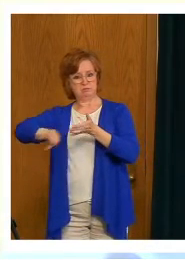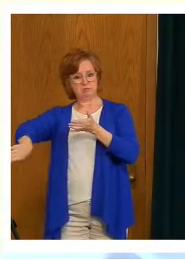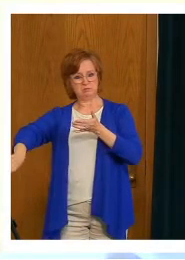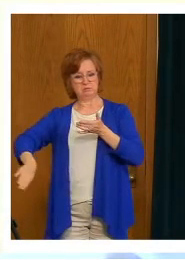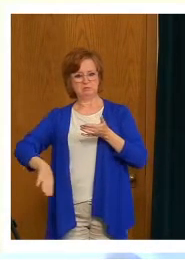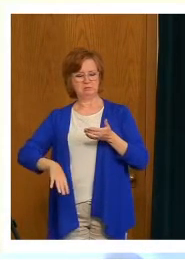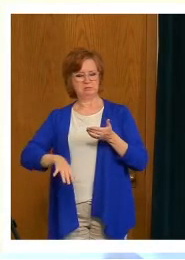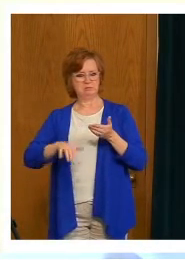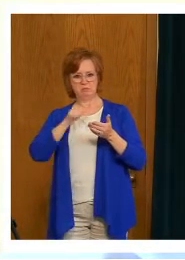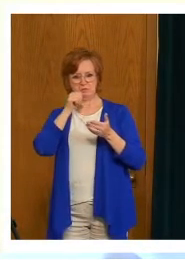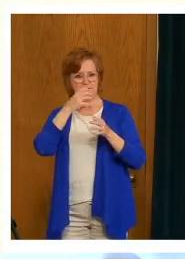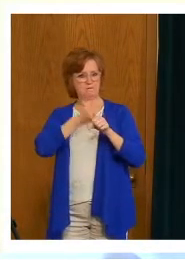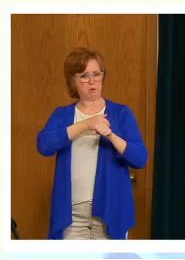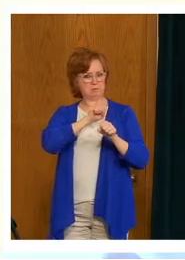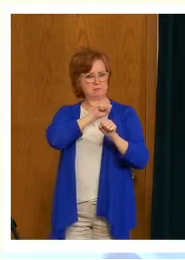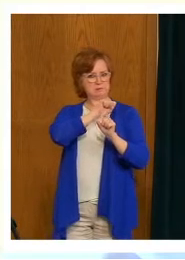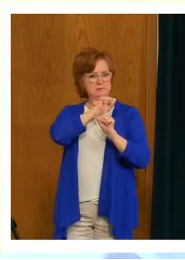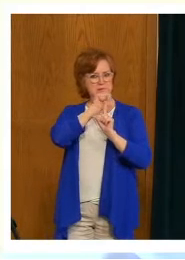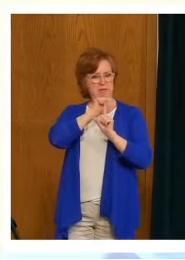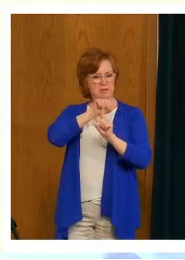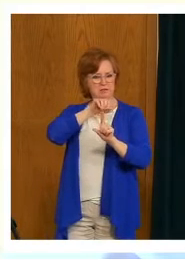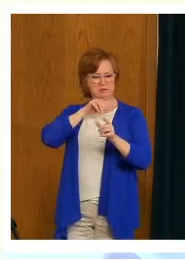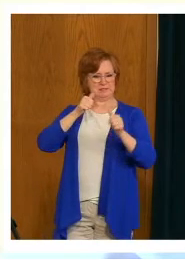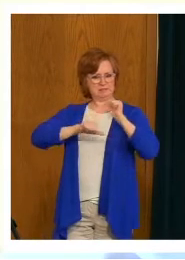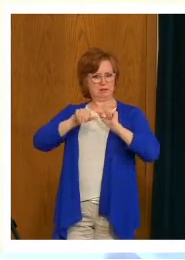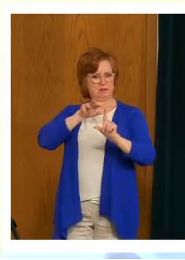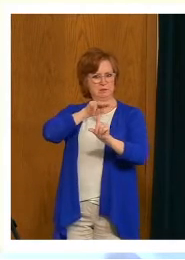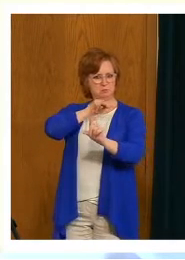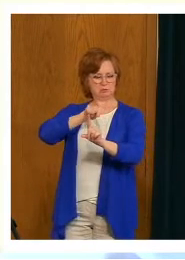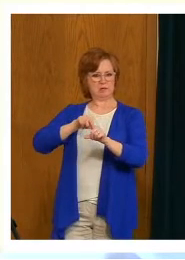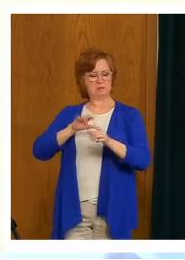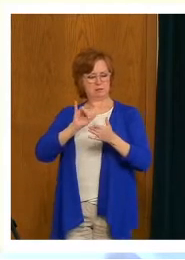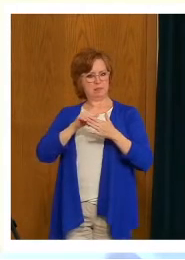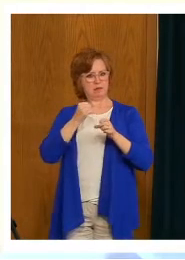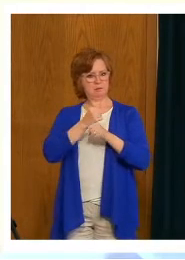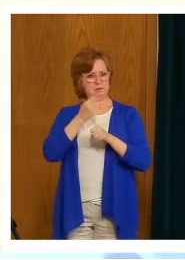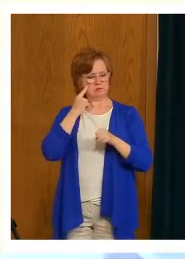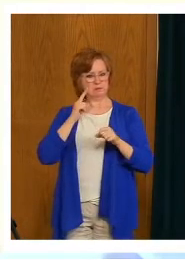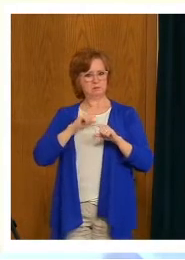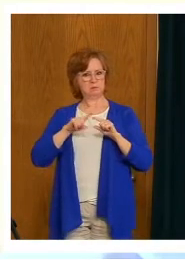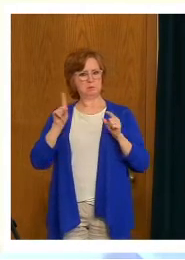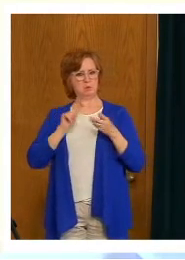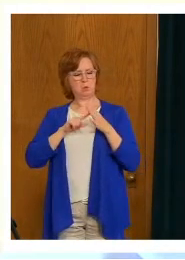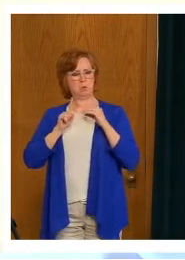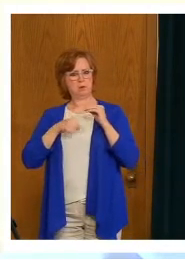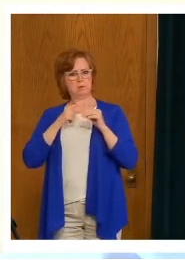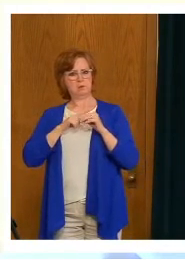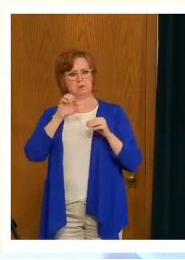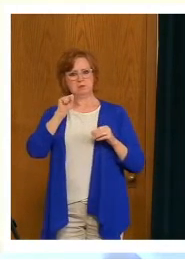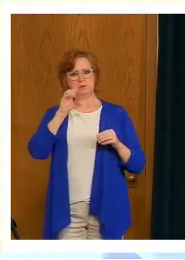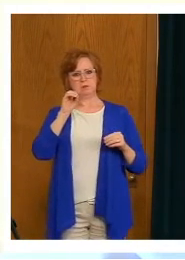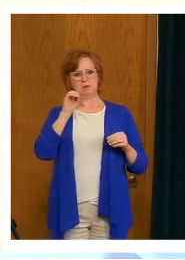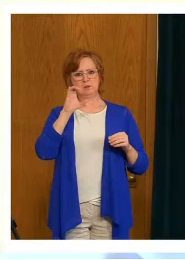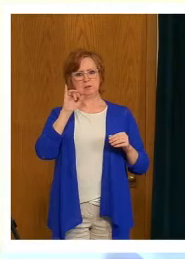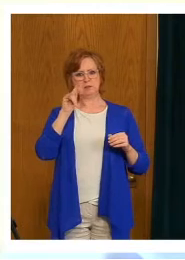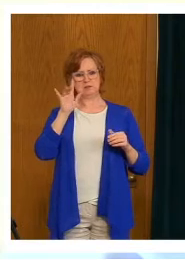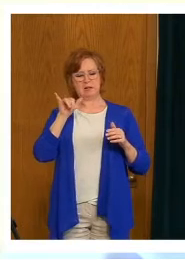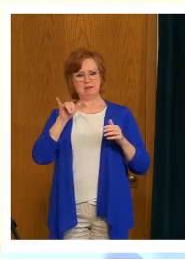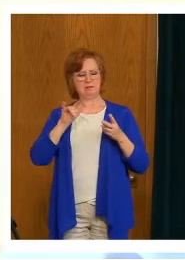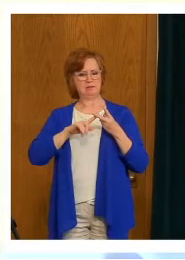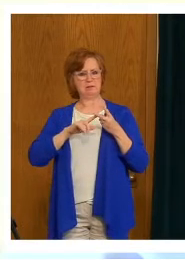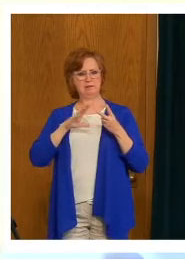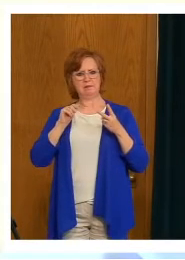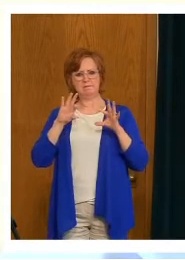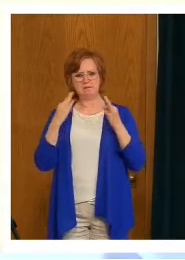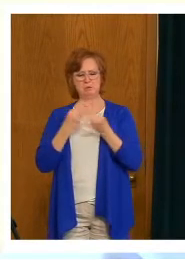societal sense, from being a member of a community, a family member, there's little reason not to get